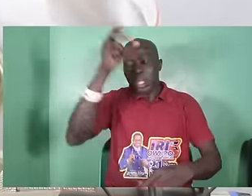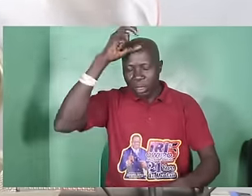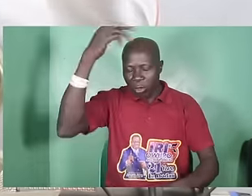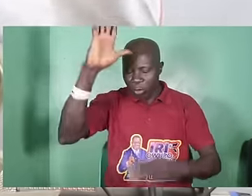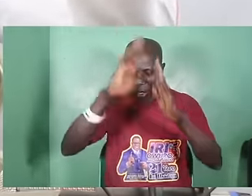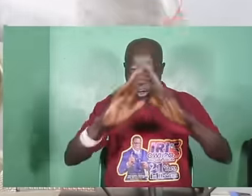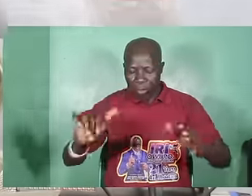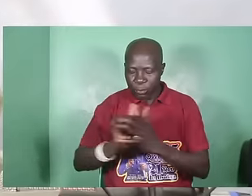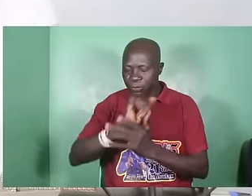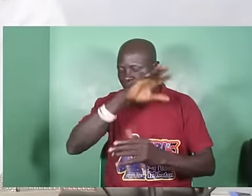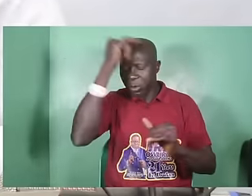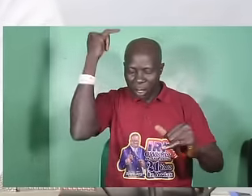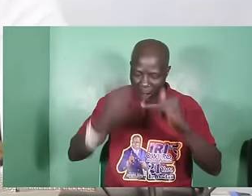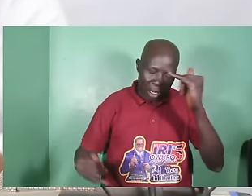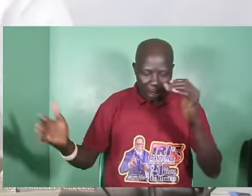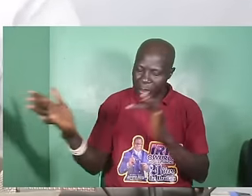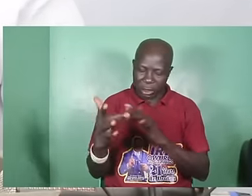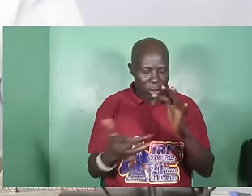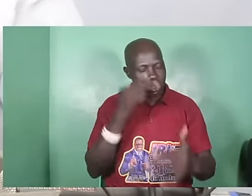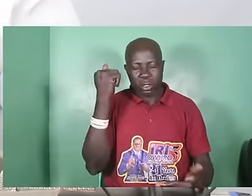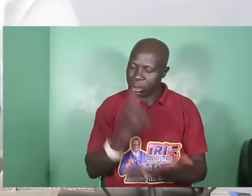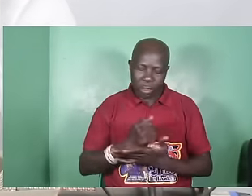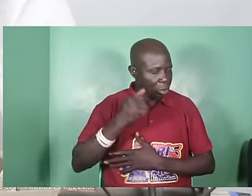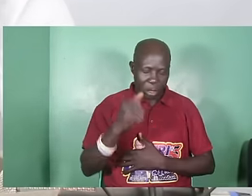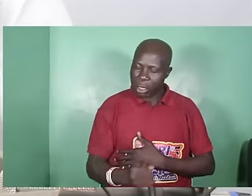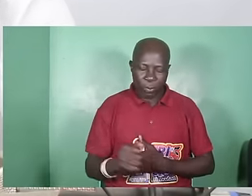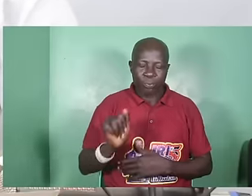Omeraye the giants of your life. Amen.